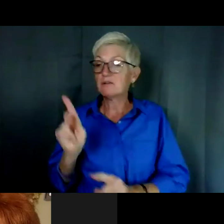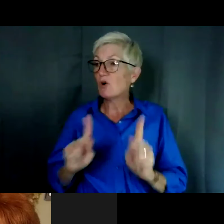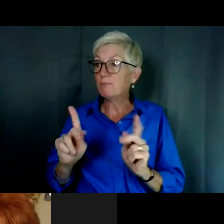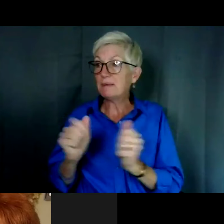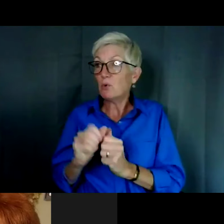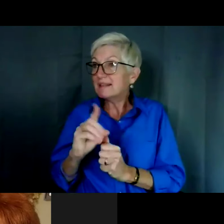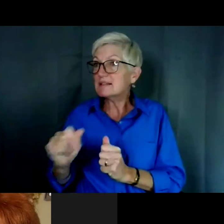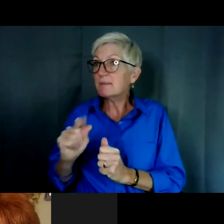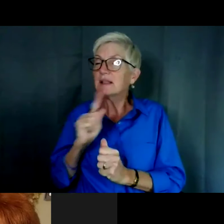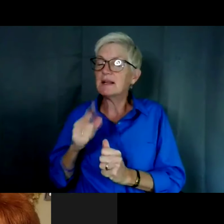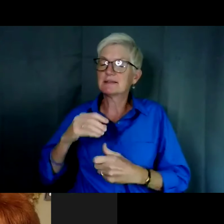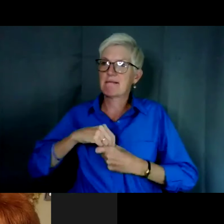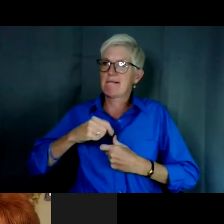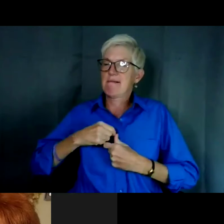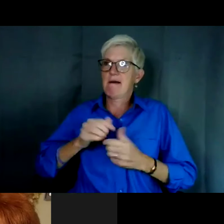obviously.